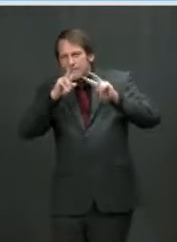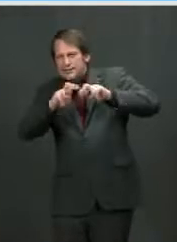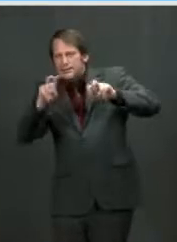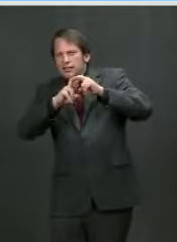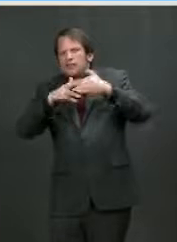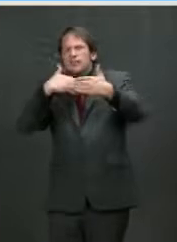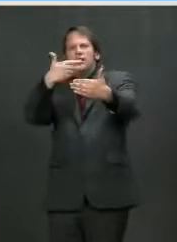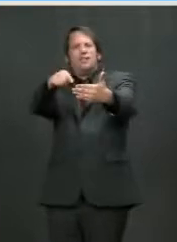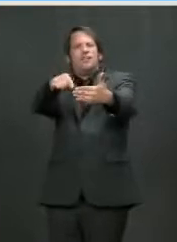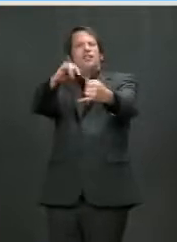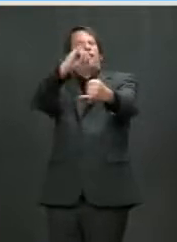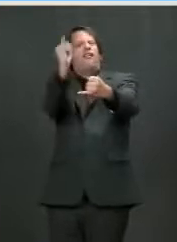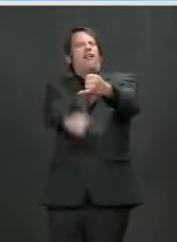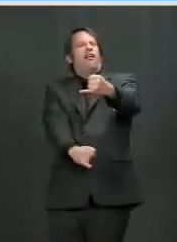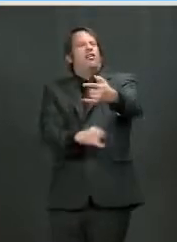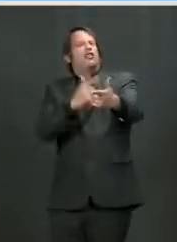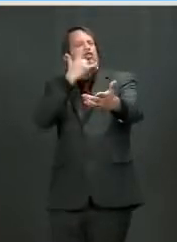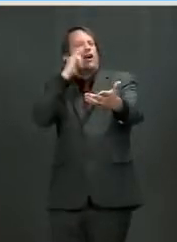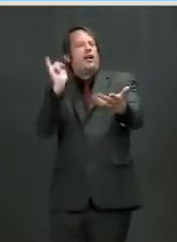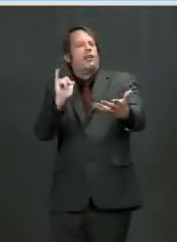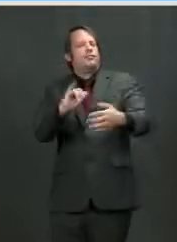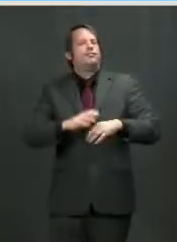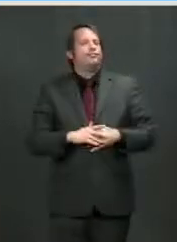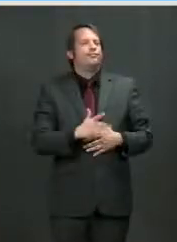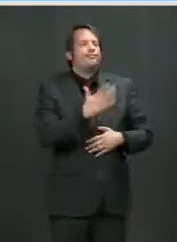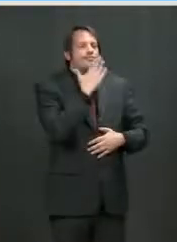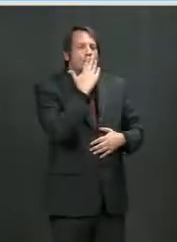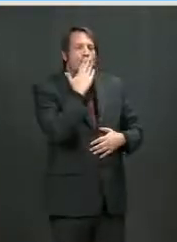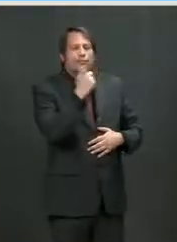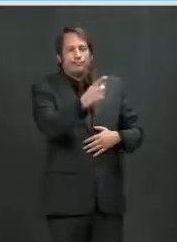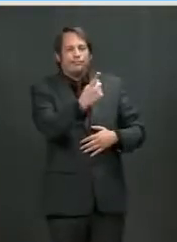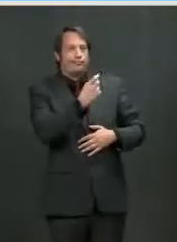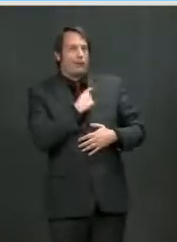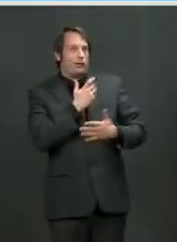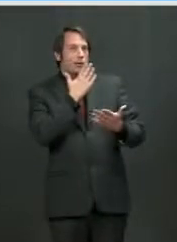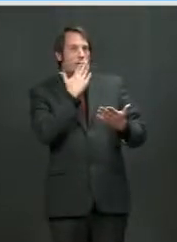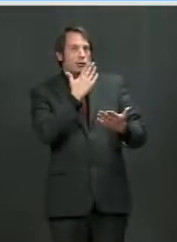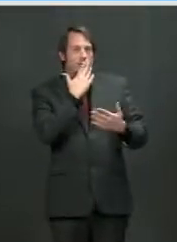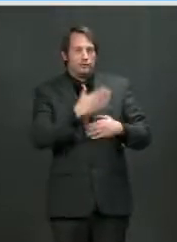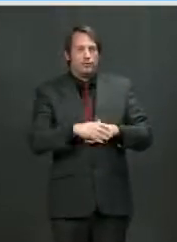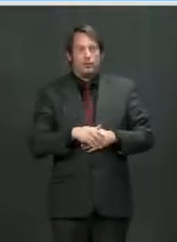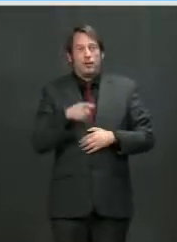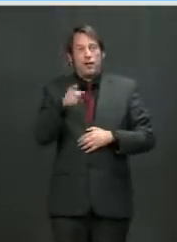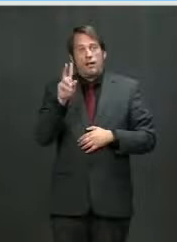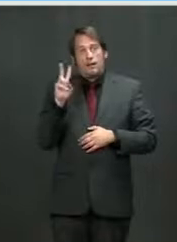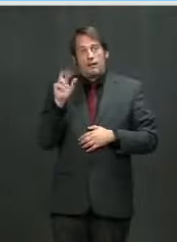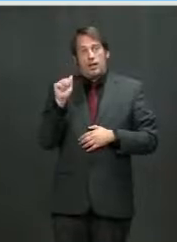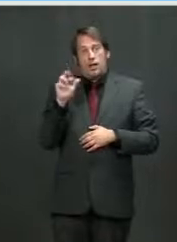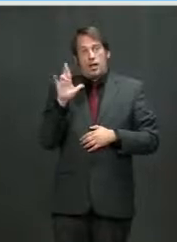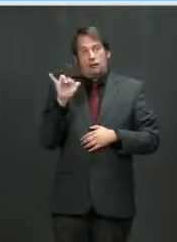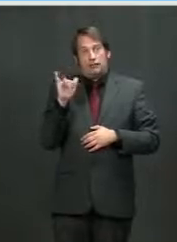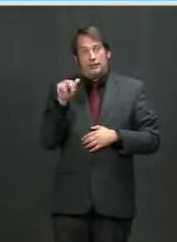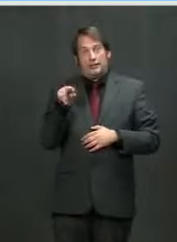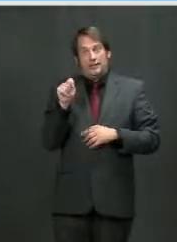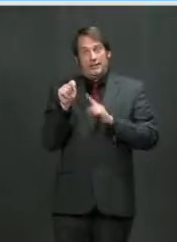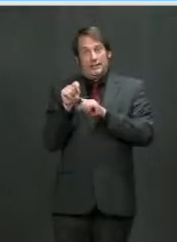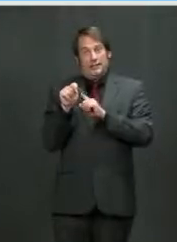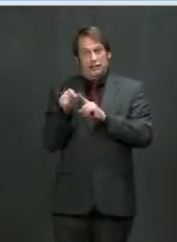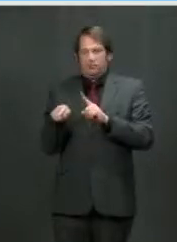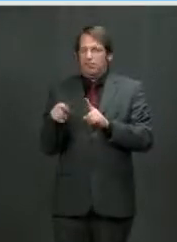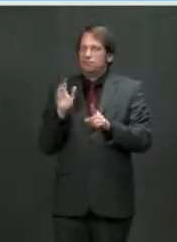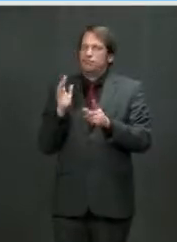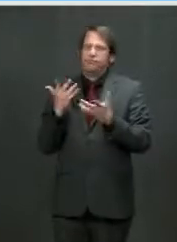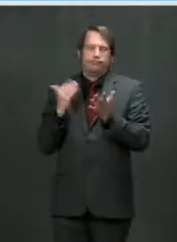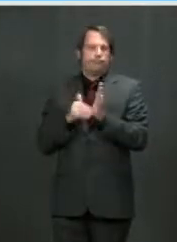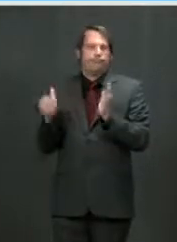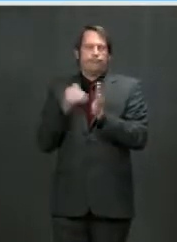So I'll start, Caitlin, thank you for that. It is the most common lineage period. So there are many different lineages of the